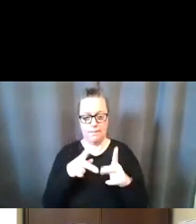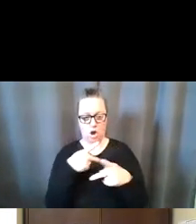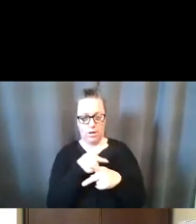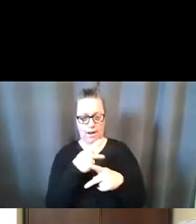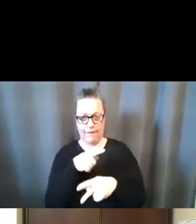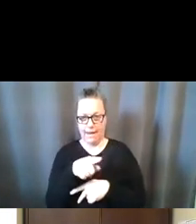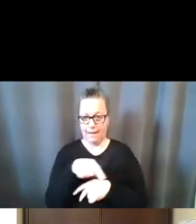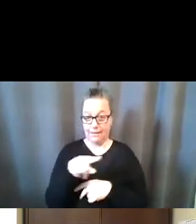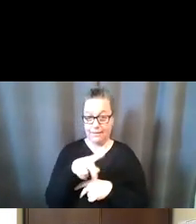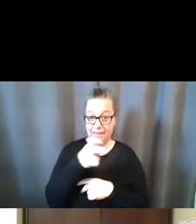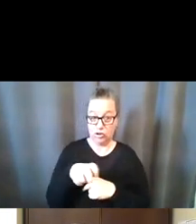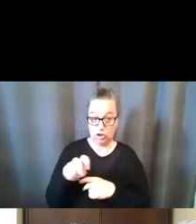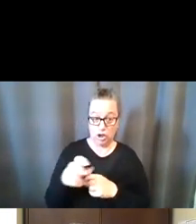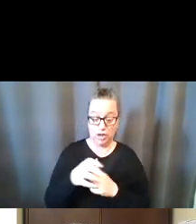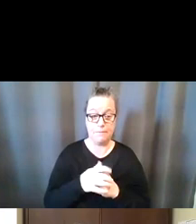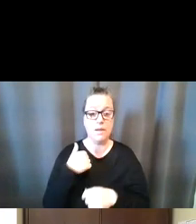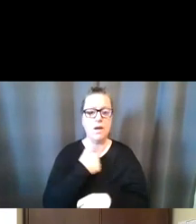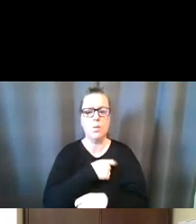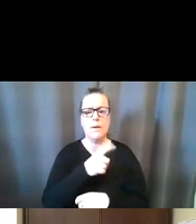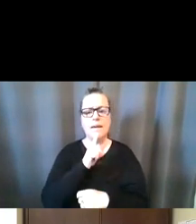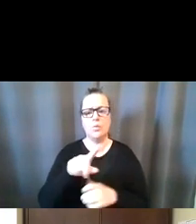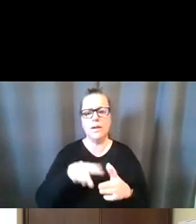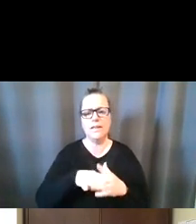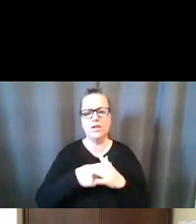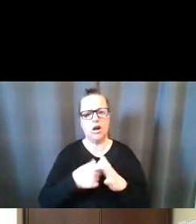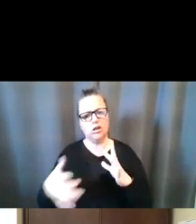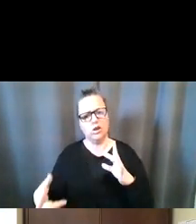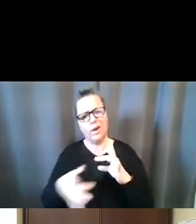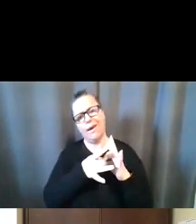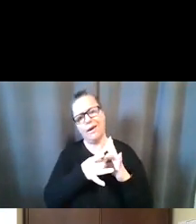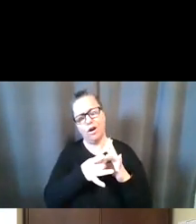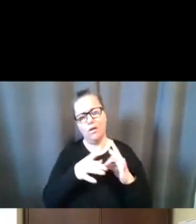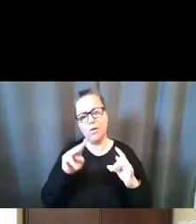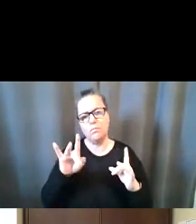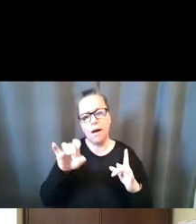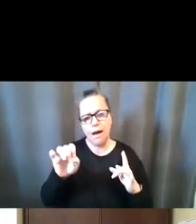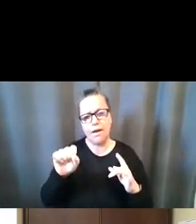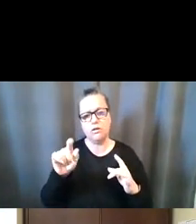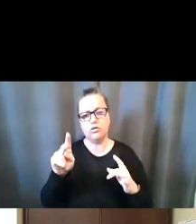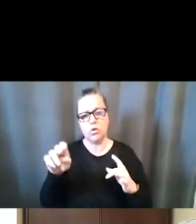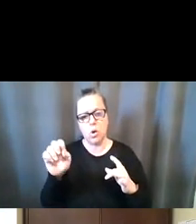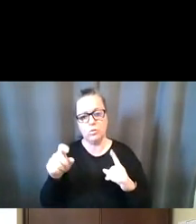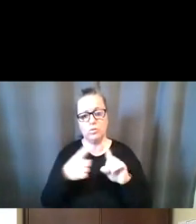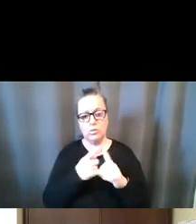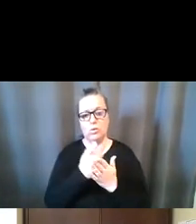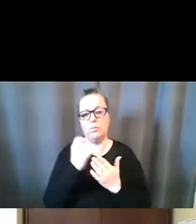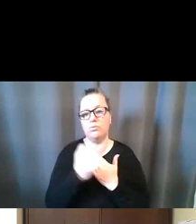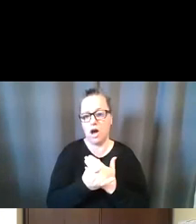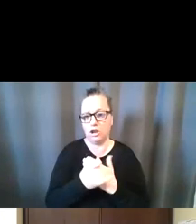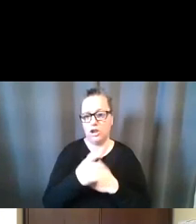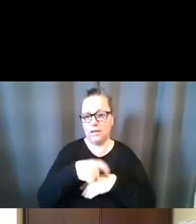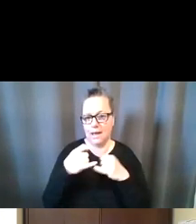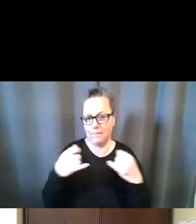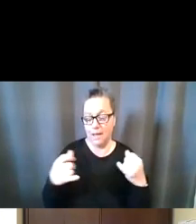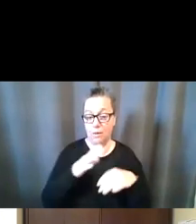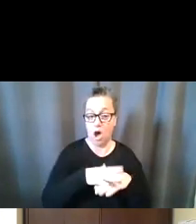journey. And we can really start to anchor those ADKAR milestones to our project timeline. On a